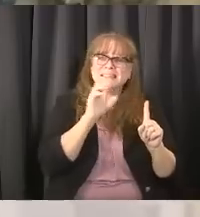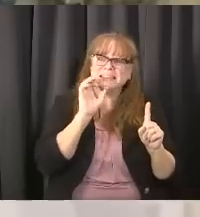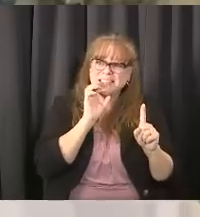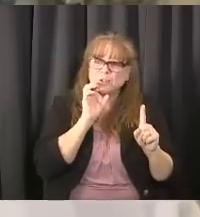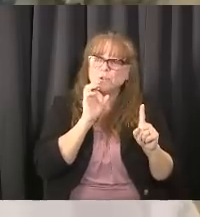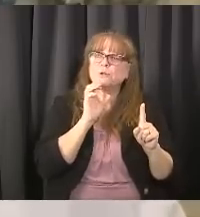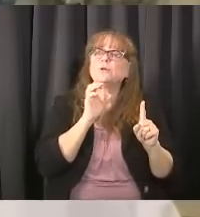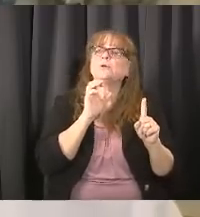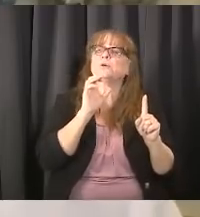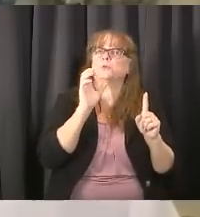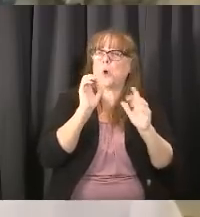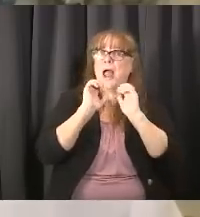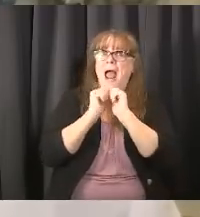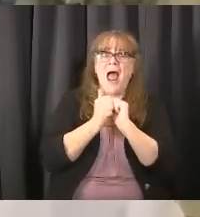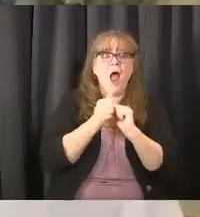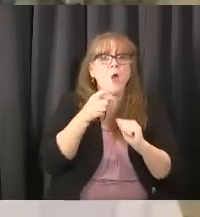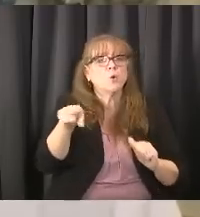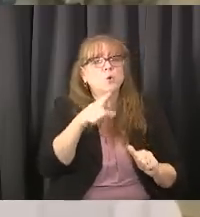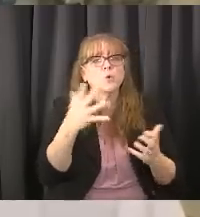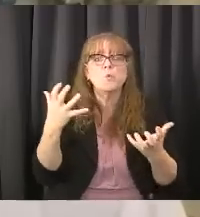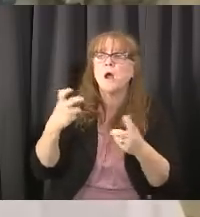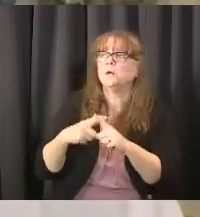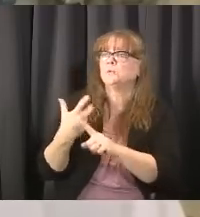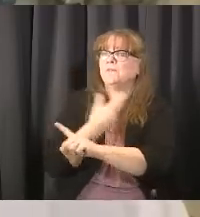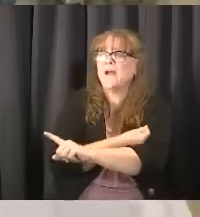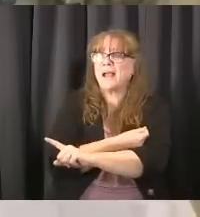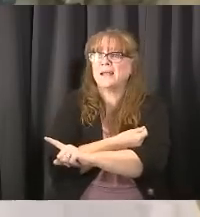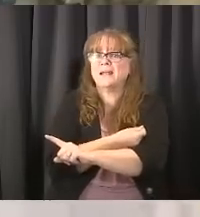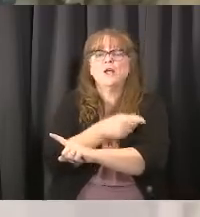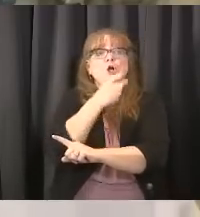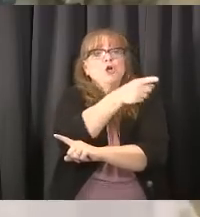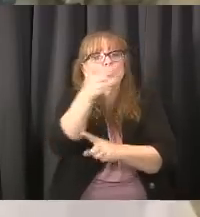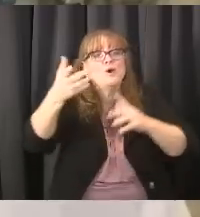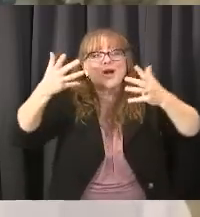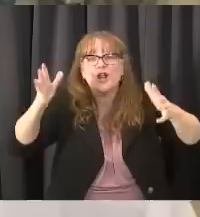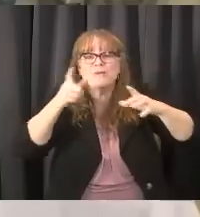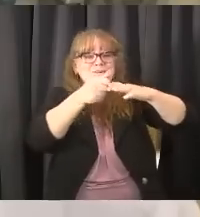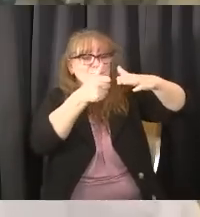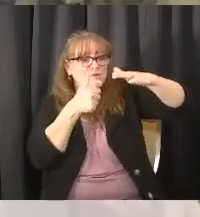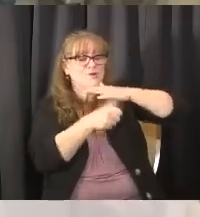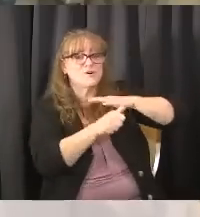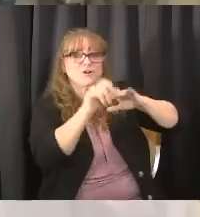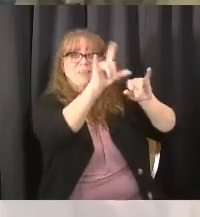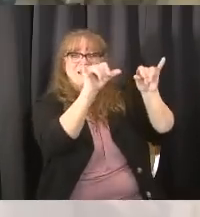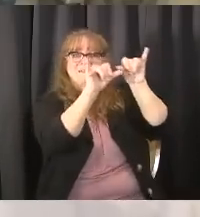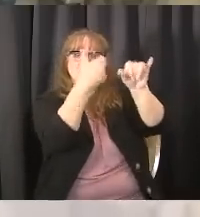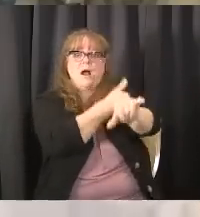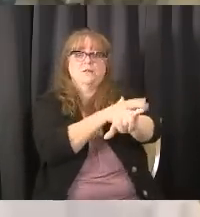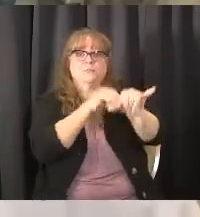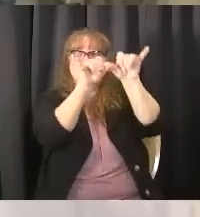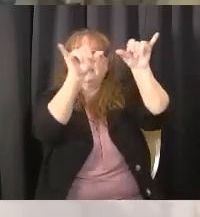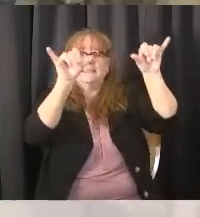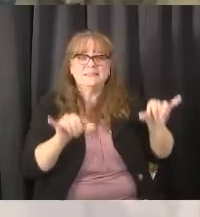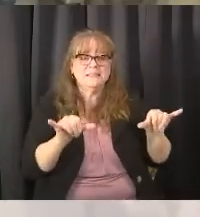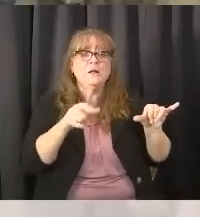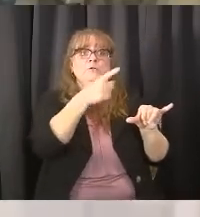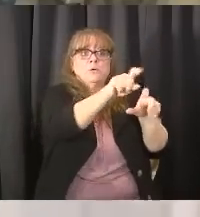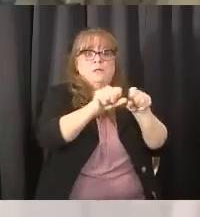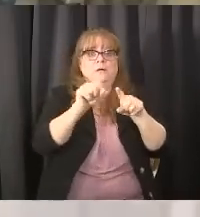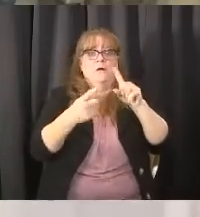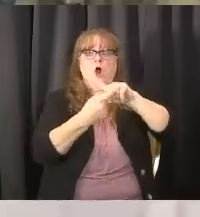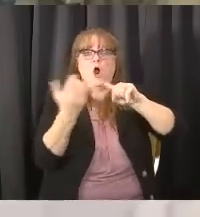of UCHealth, you will automatically get an invitation in a randomized fashion to schedule a vaccine